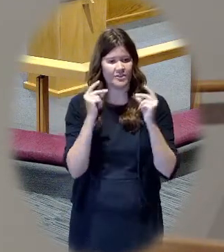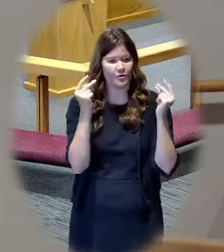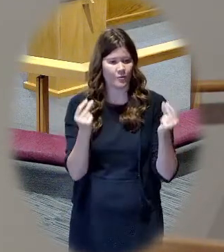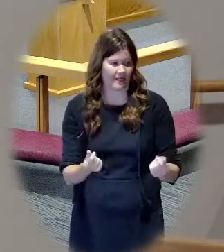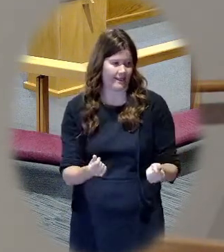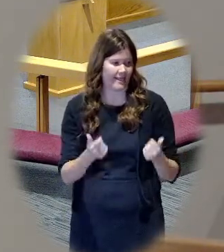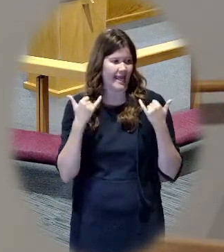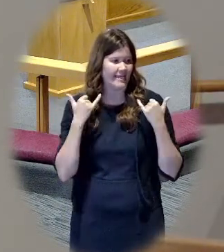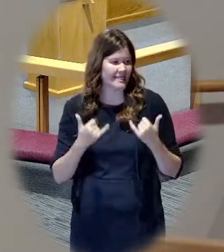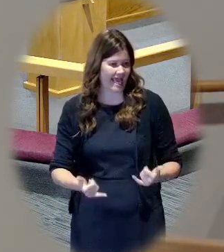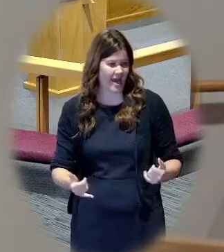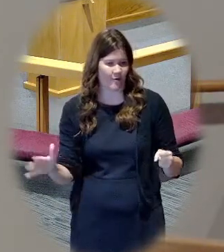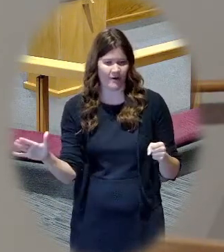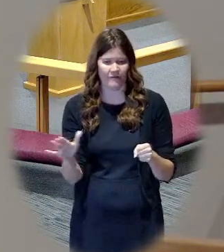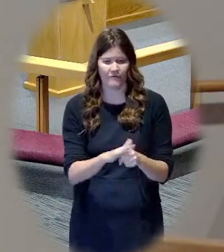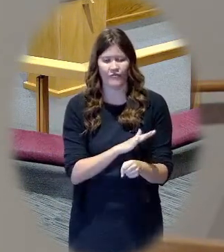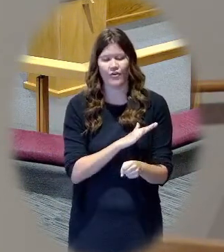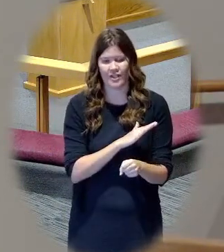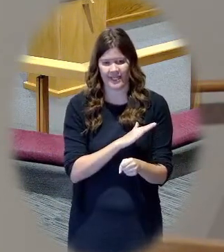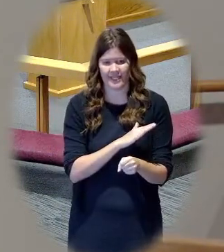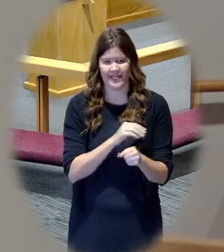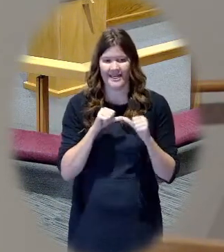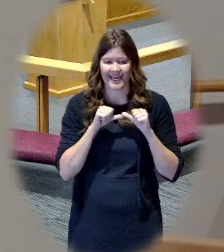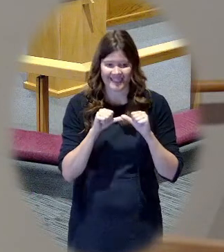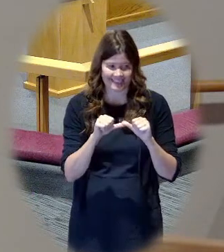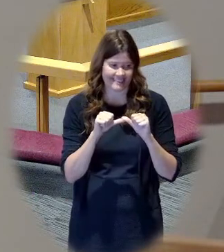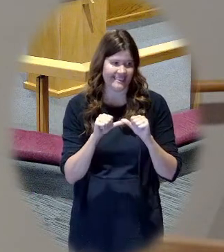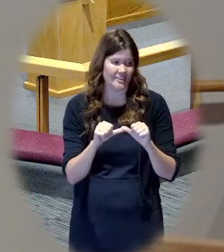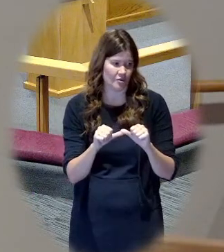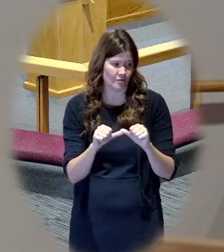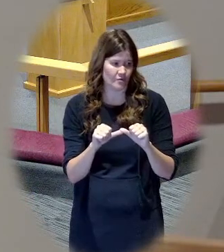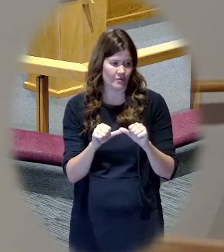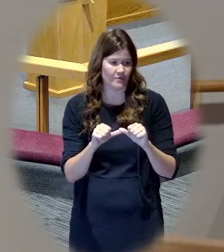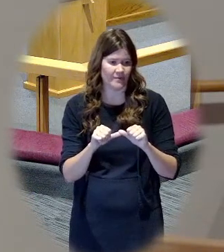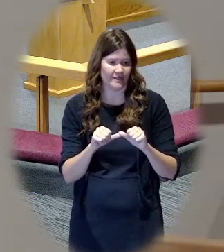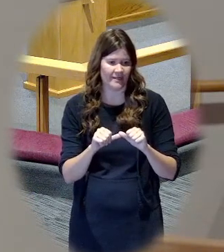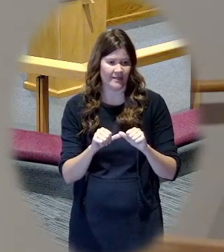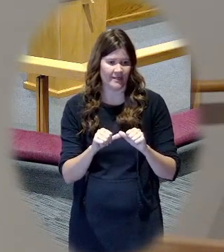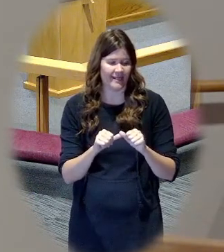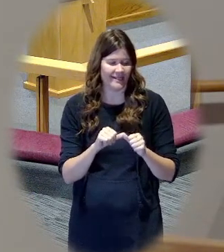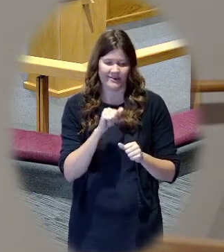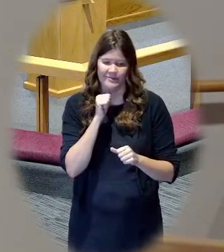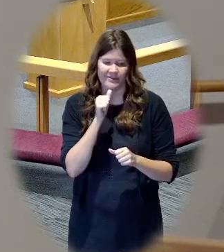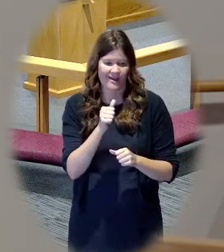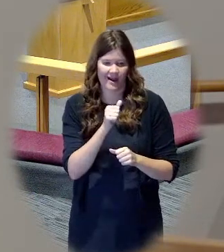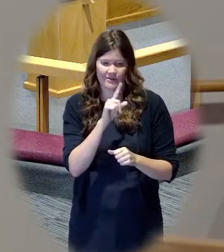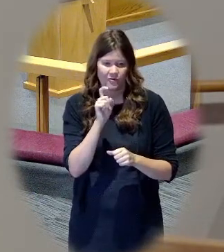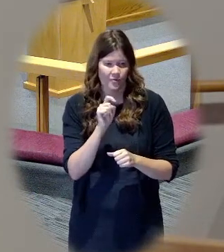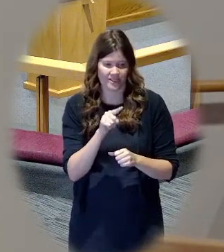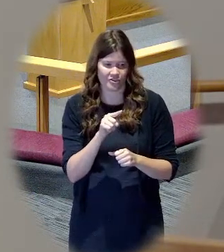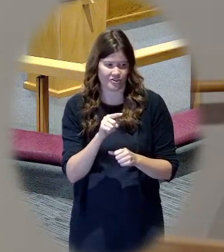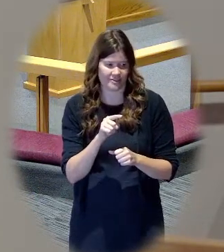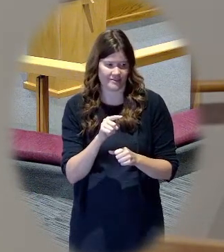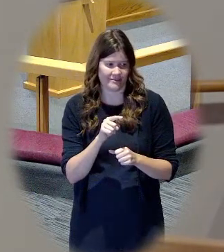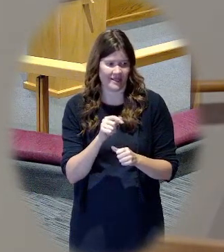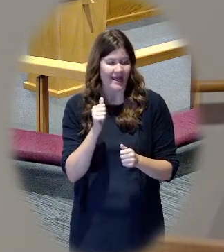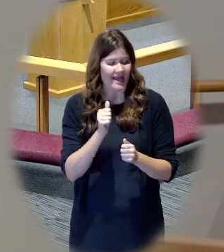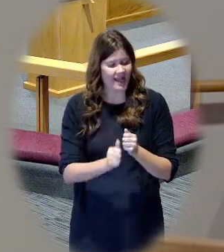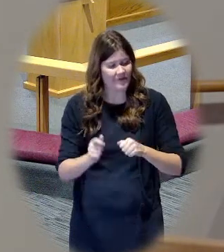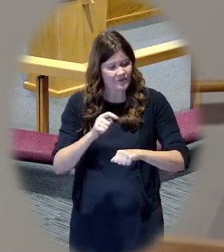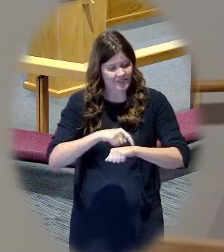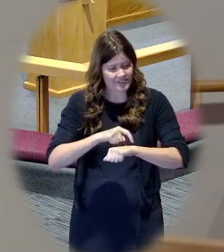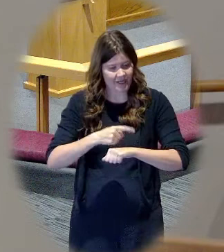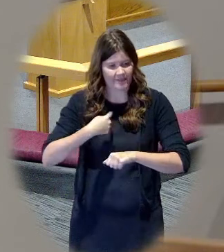Now. Completely. Continually. Without question. Every time we